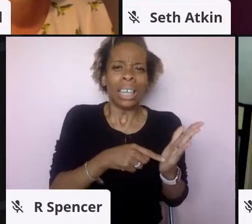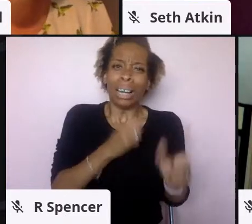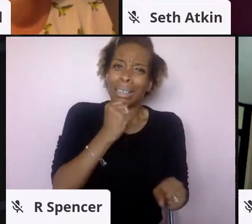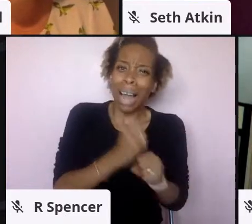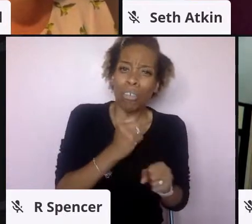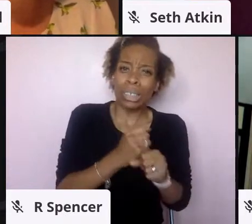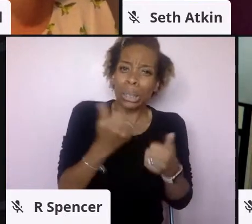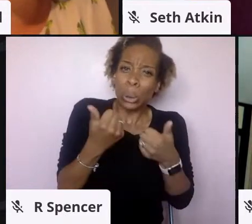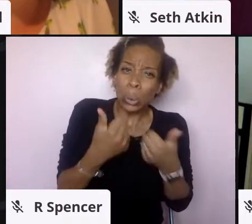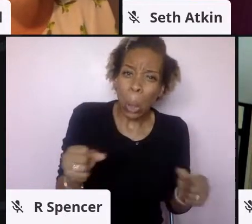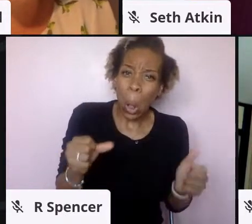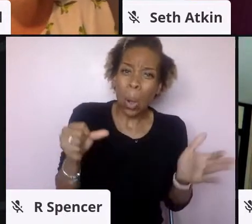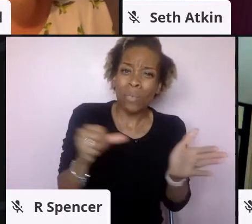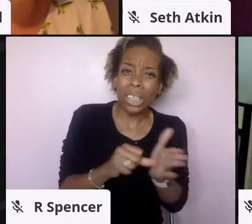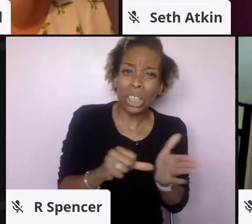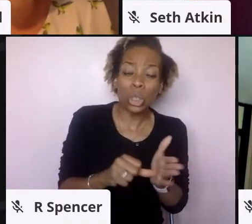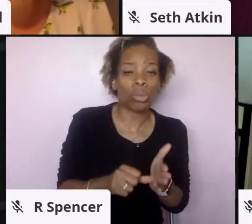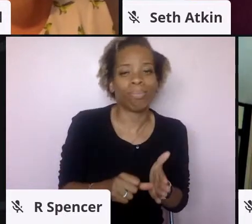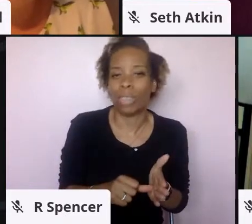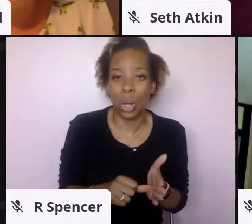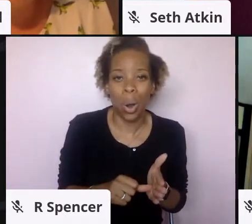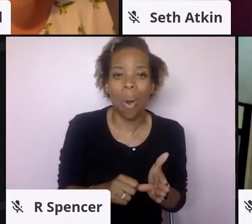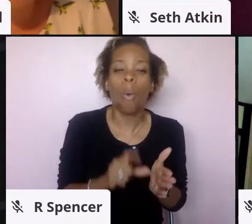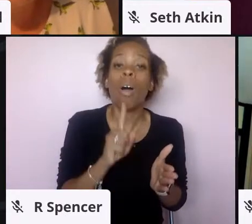issues, they are a useful way of